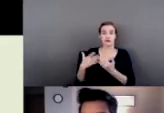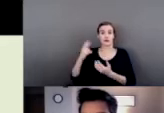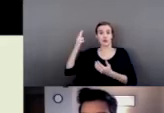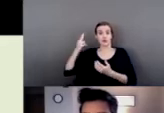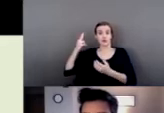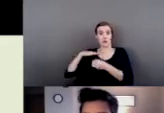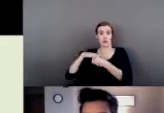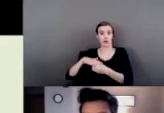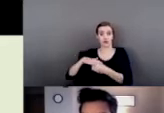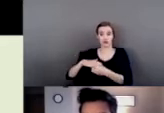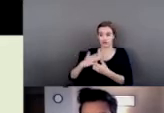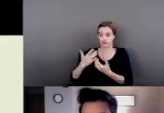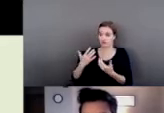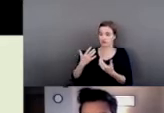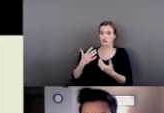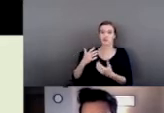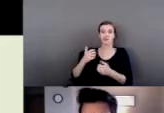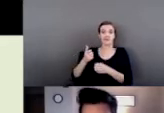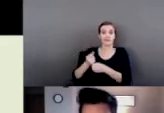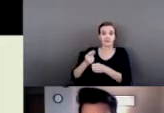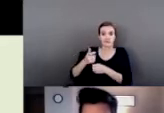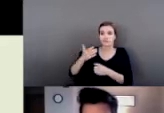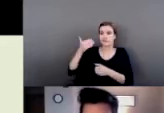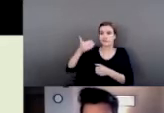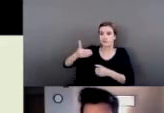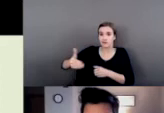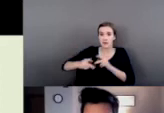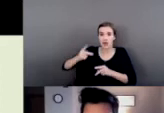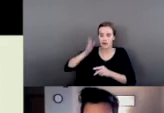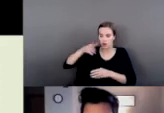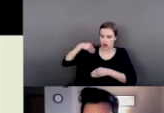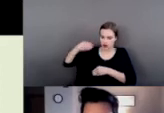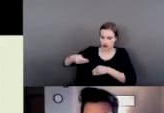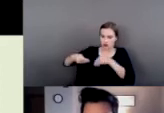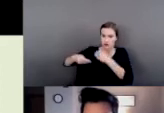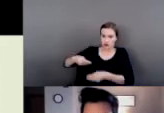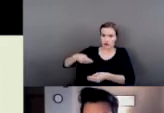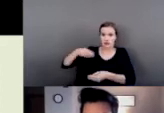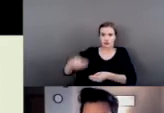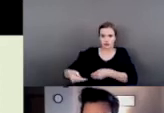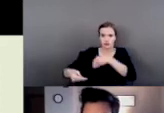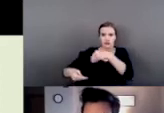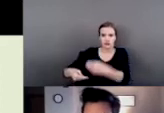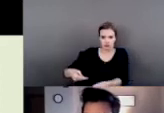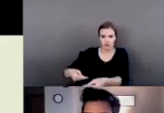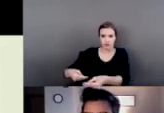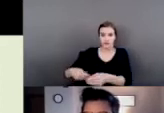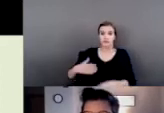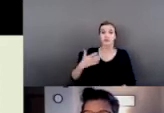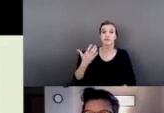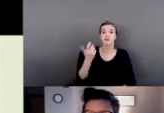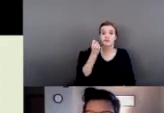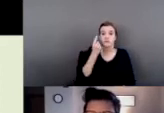down generation to generation, because if we're continuously oppressed, we end up adopting, you know, and believing